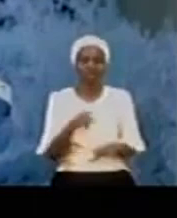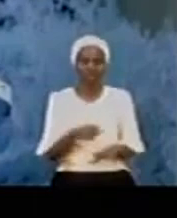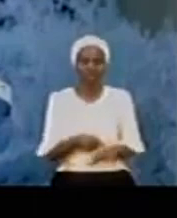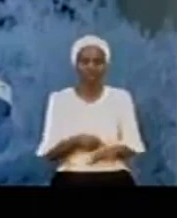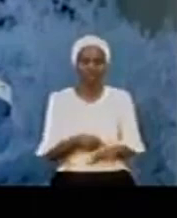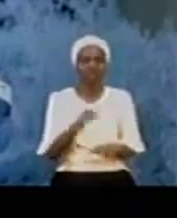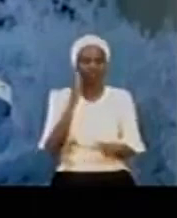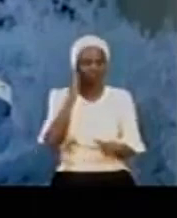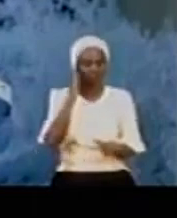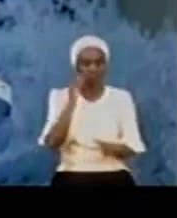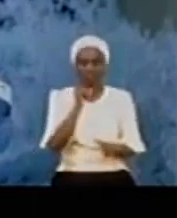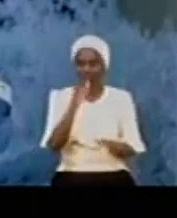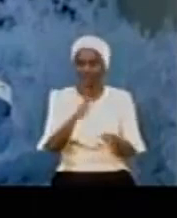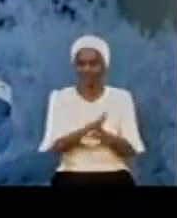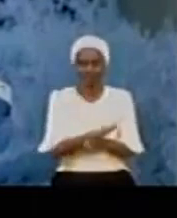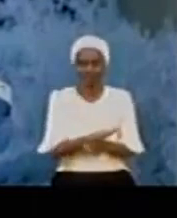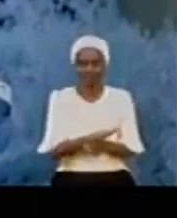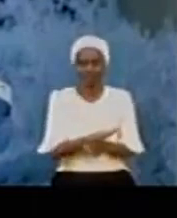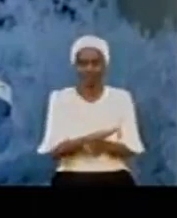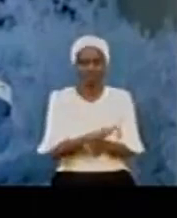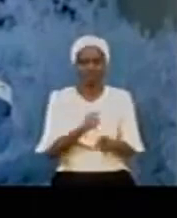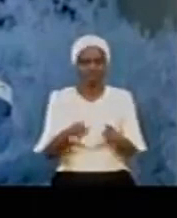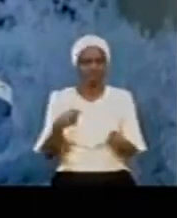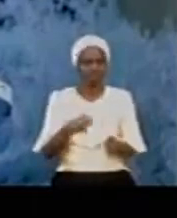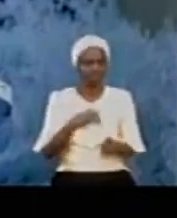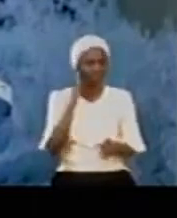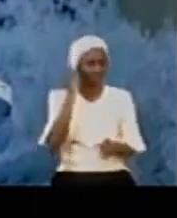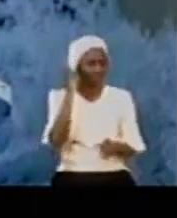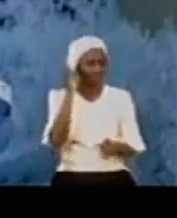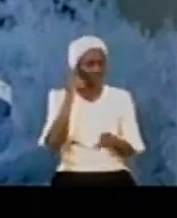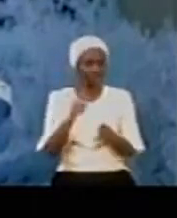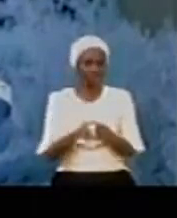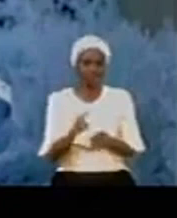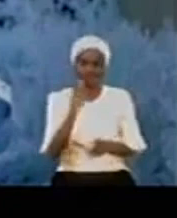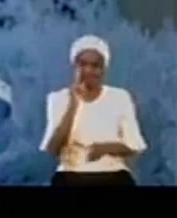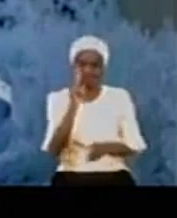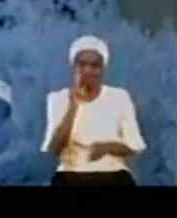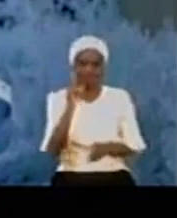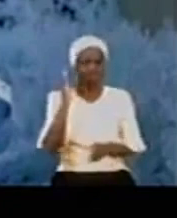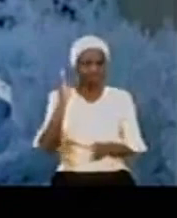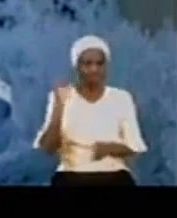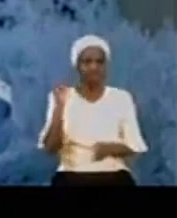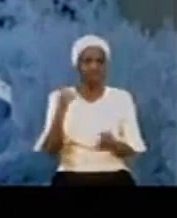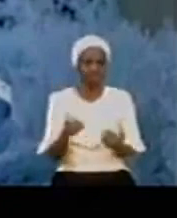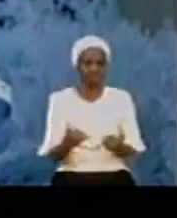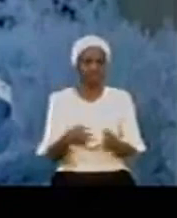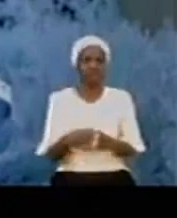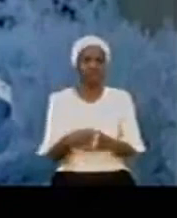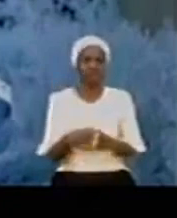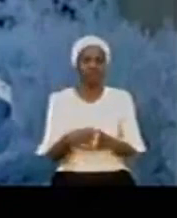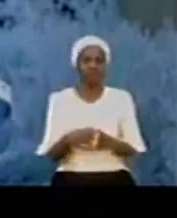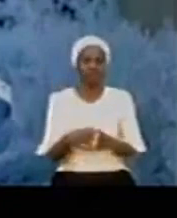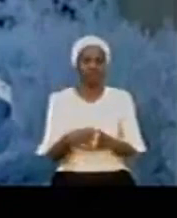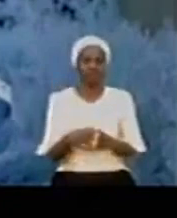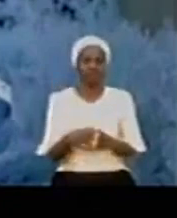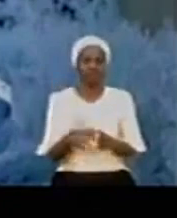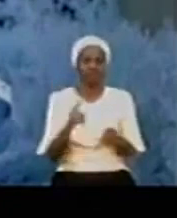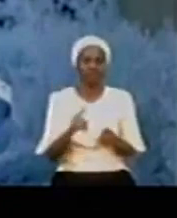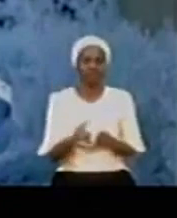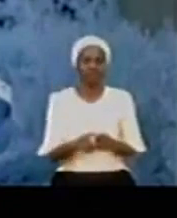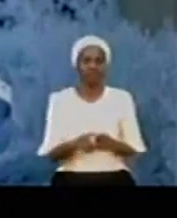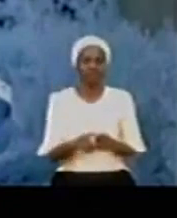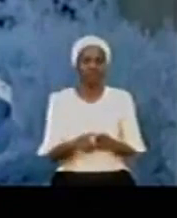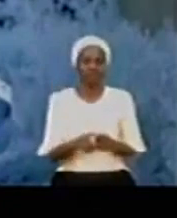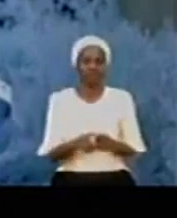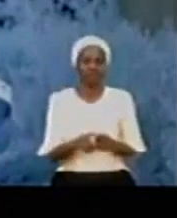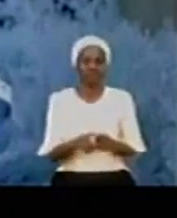two testimonies now to whet your appetites and to let you know what